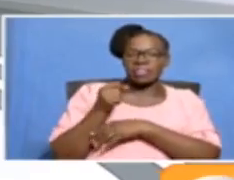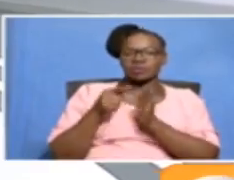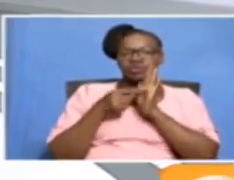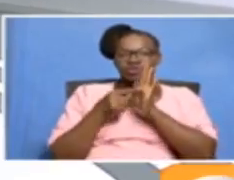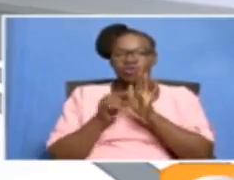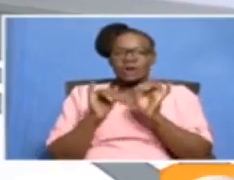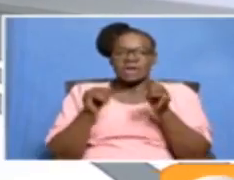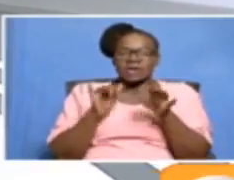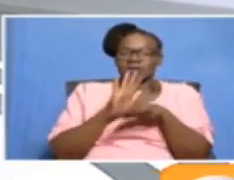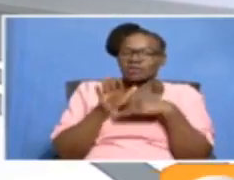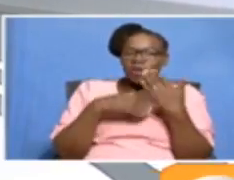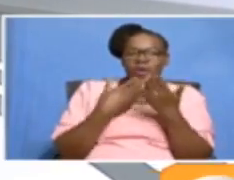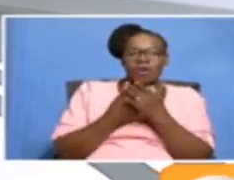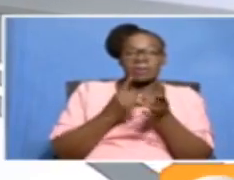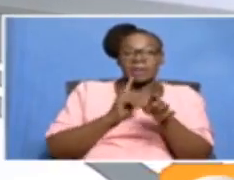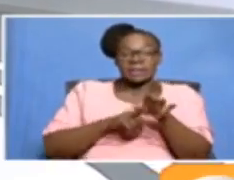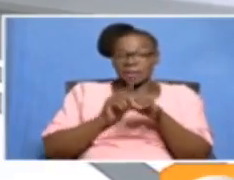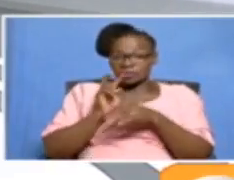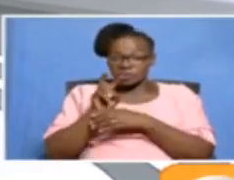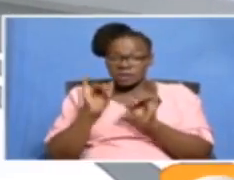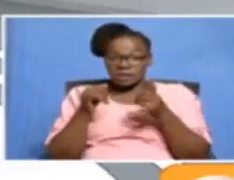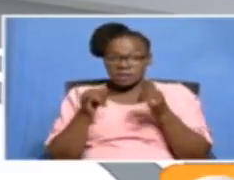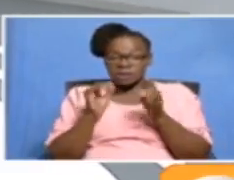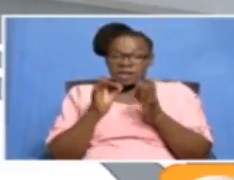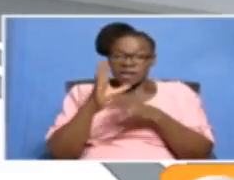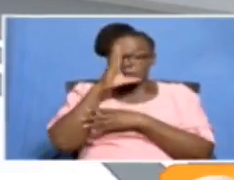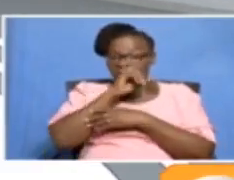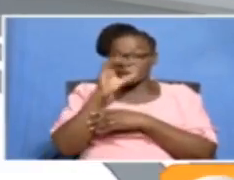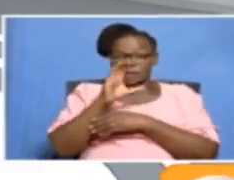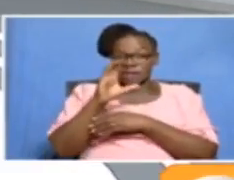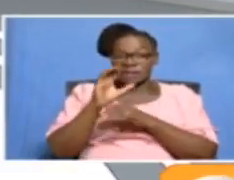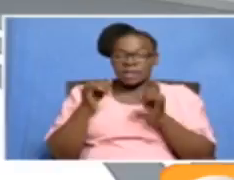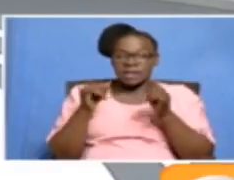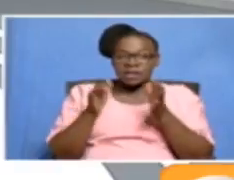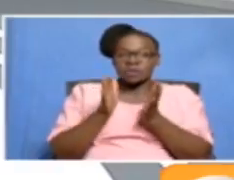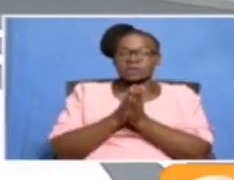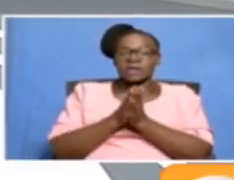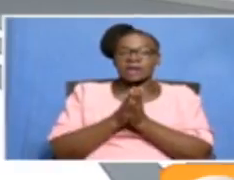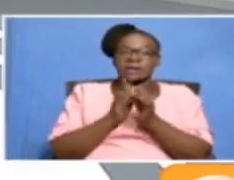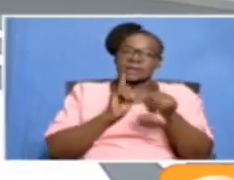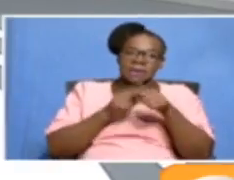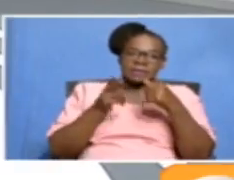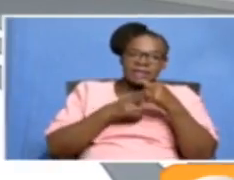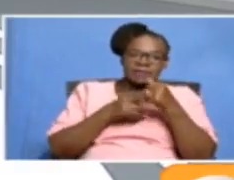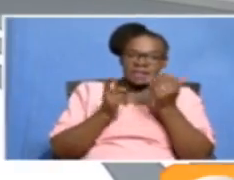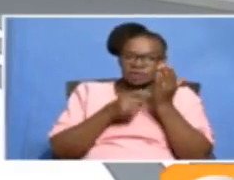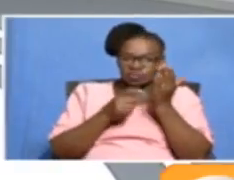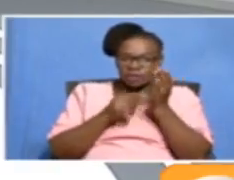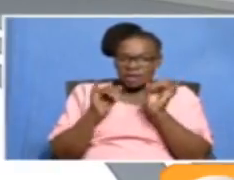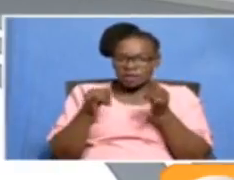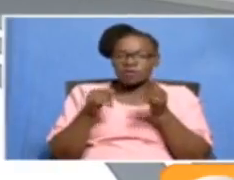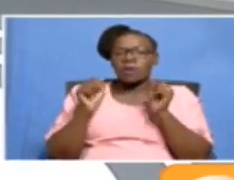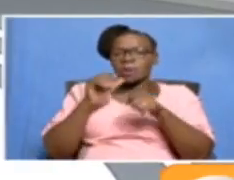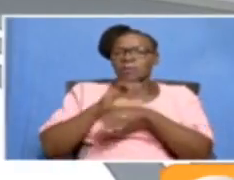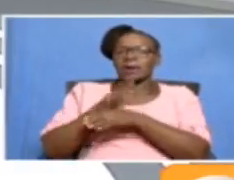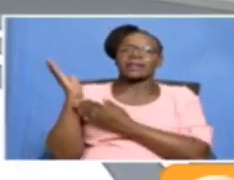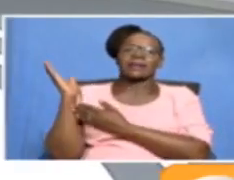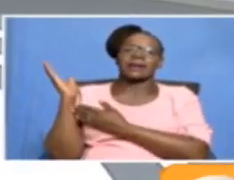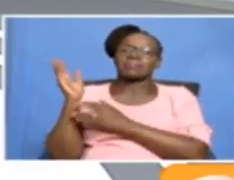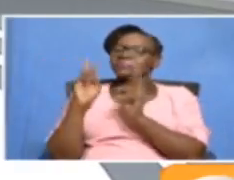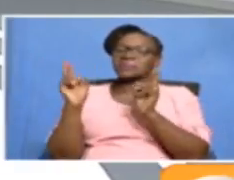But if you take a look at news, in fact, if you missed Citizen Nipashe with Swale Mudoa a little earlier, it's already up on the VIUSASA app, as you can see